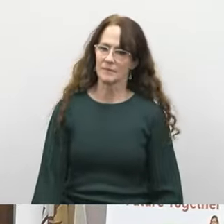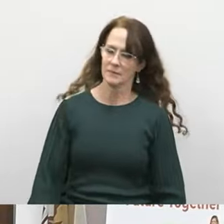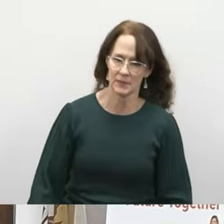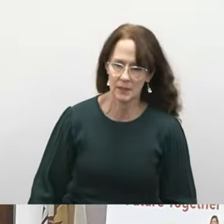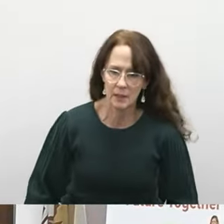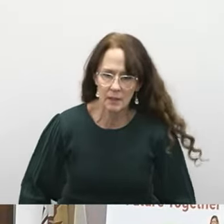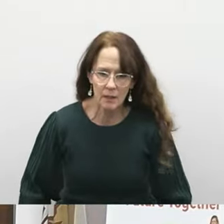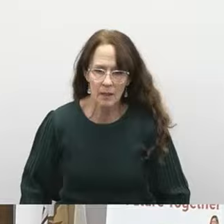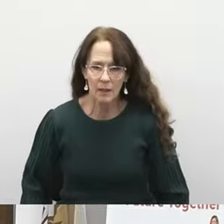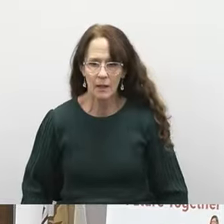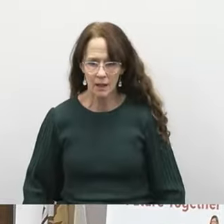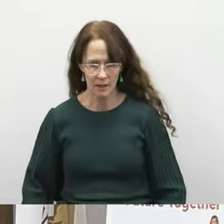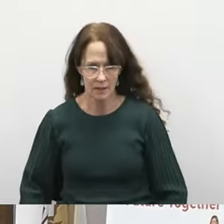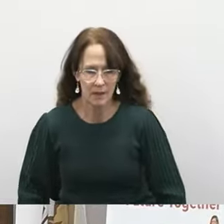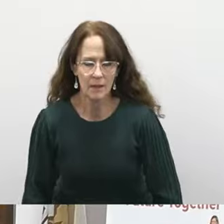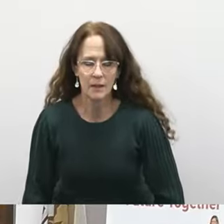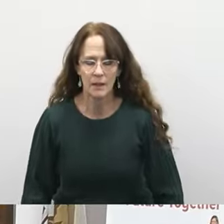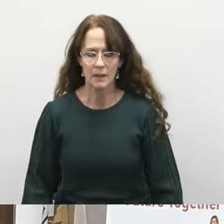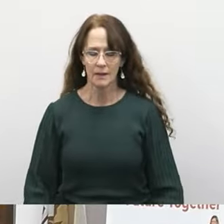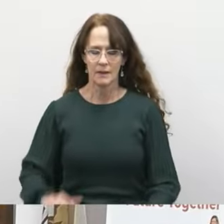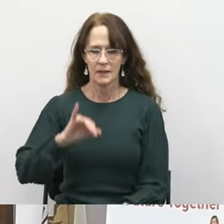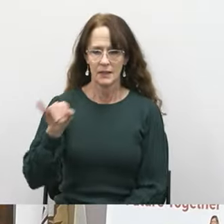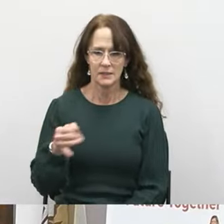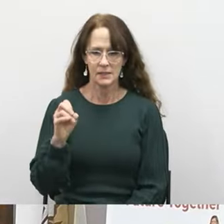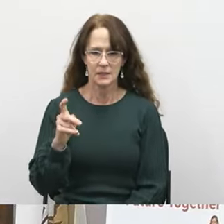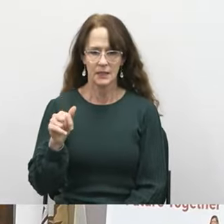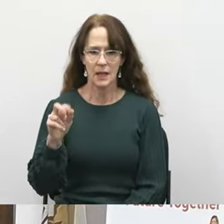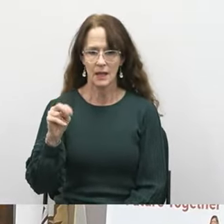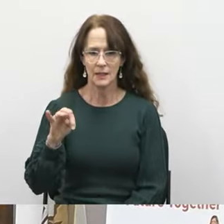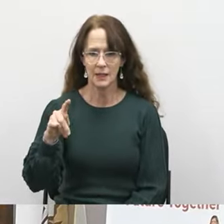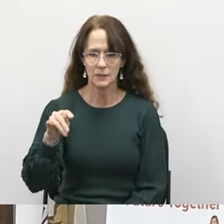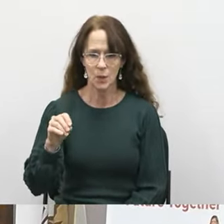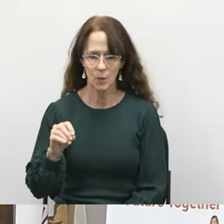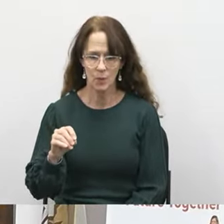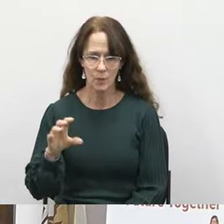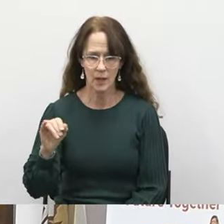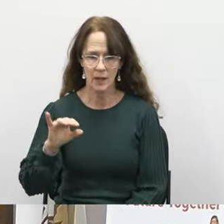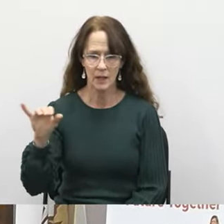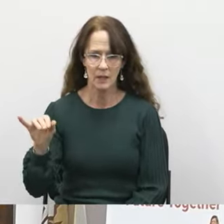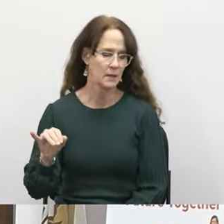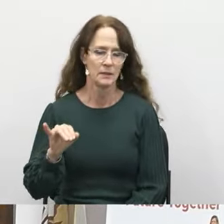Next, we have Jessica Nieto, followed by Ezequiel Correa.